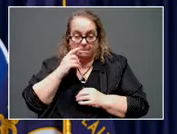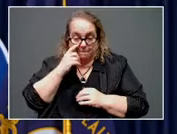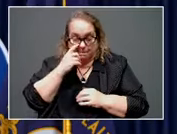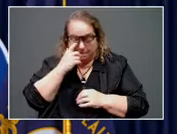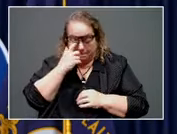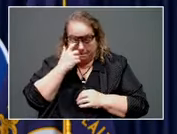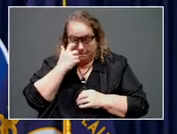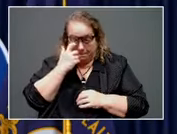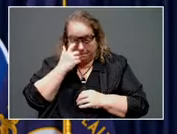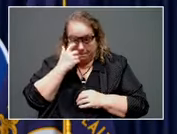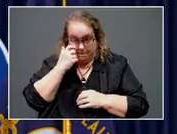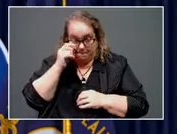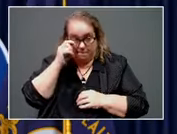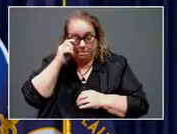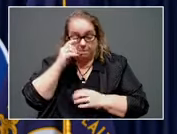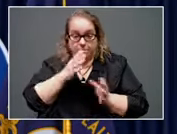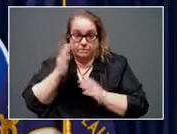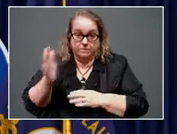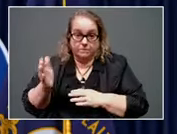You want me to move to the next?